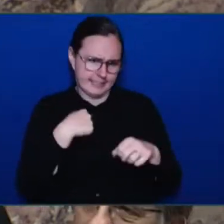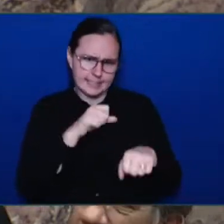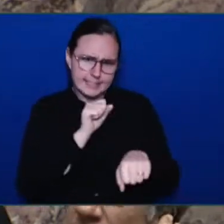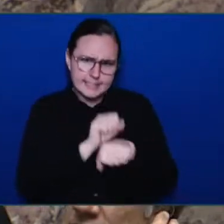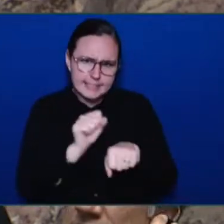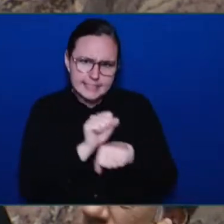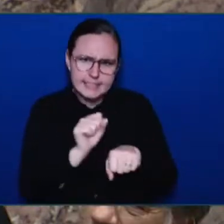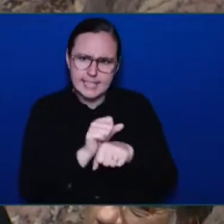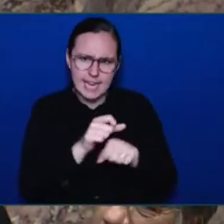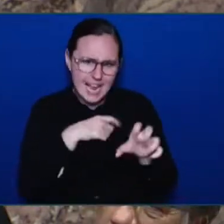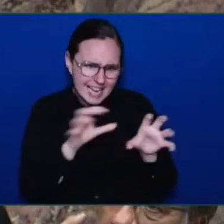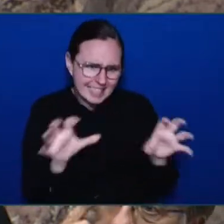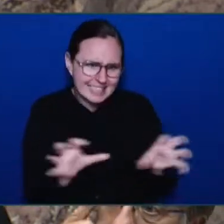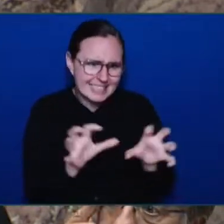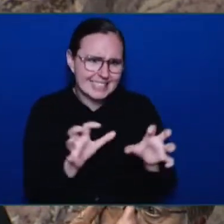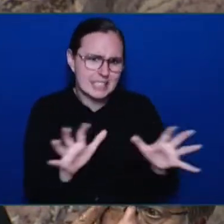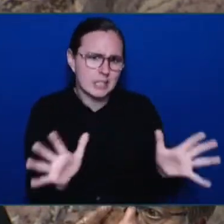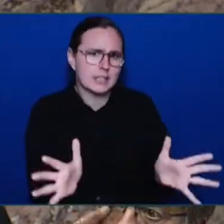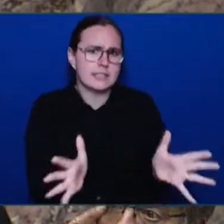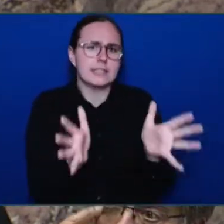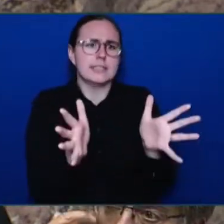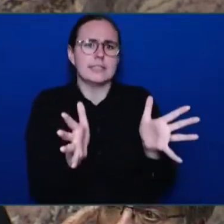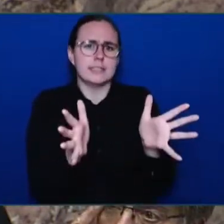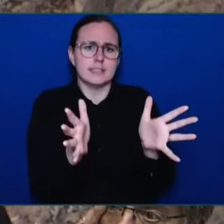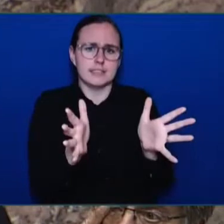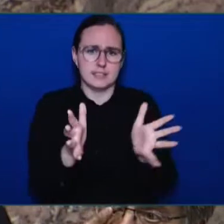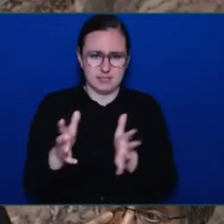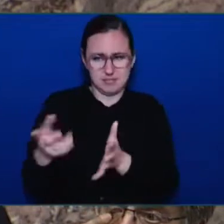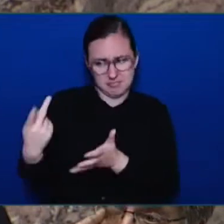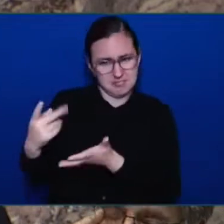later. Members, let's... There's no need.